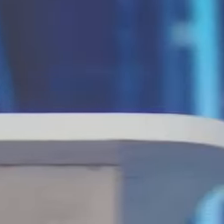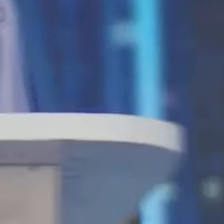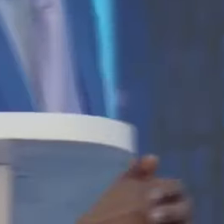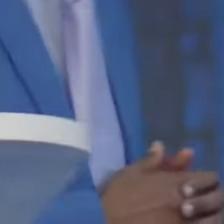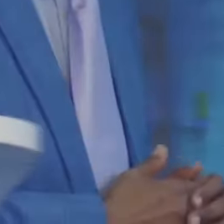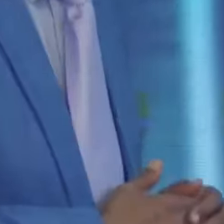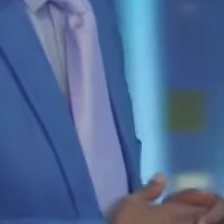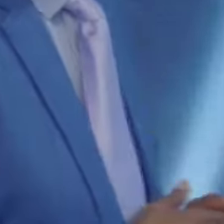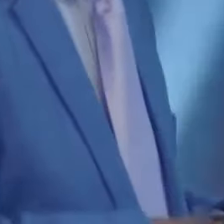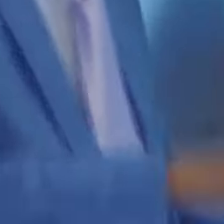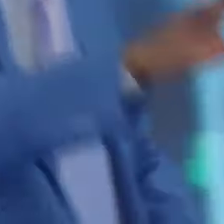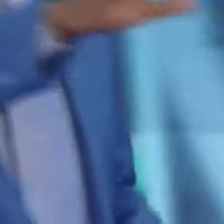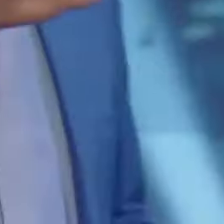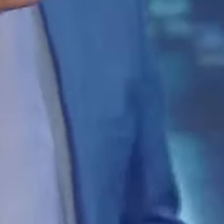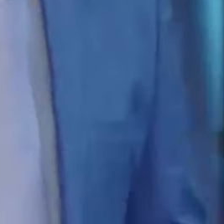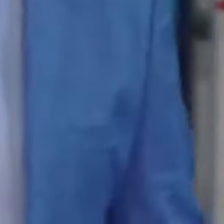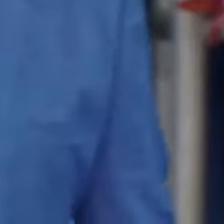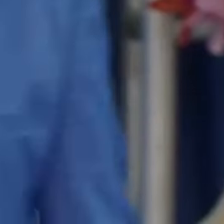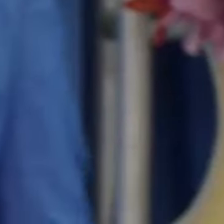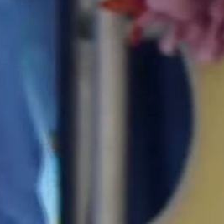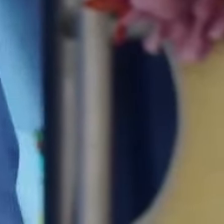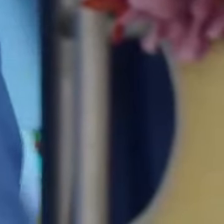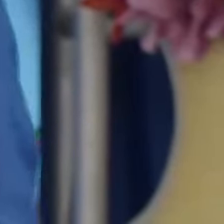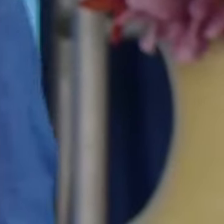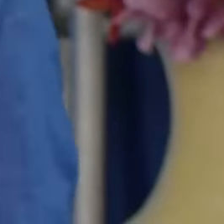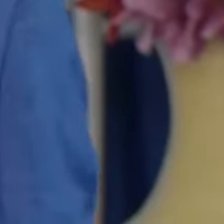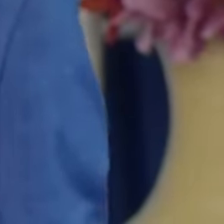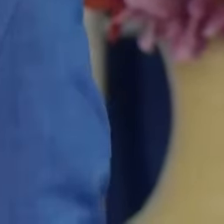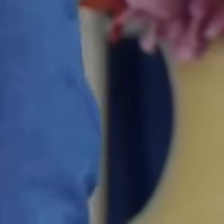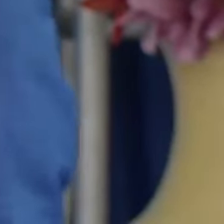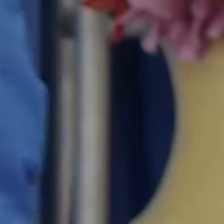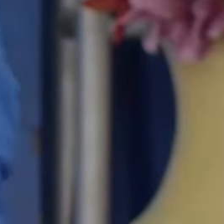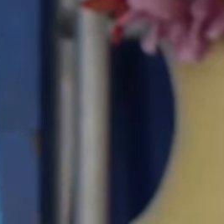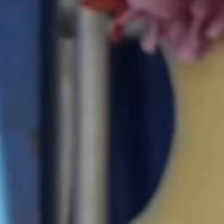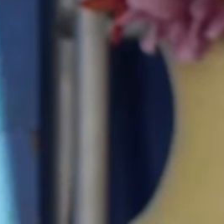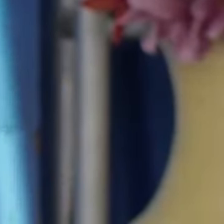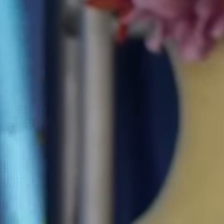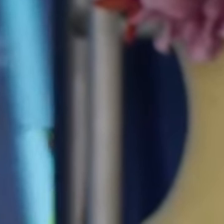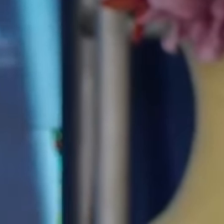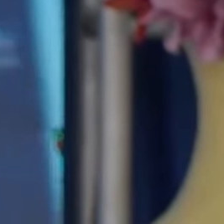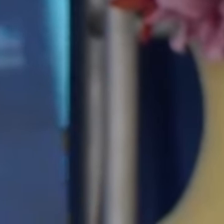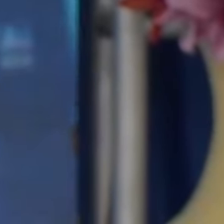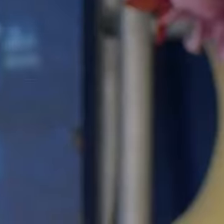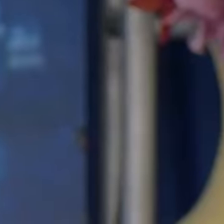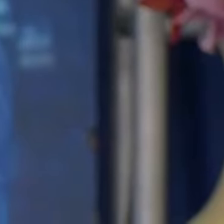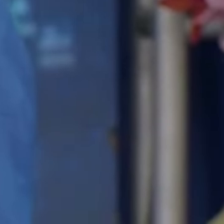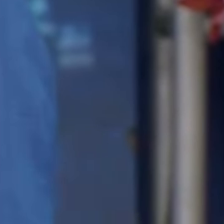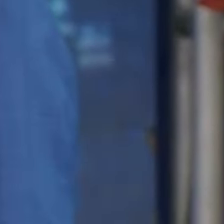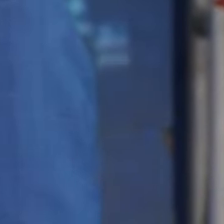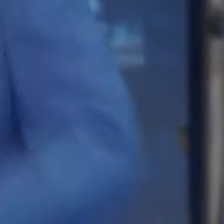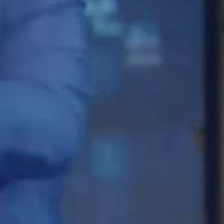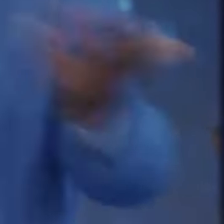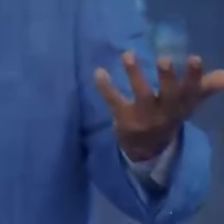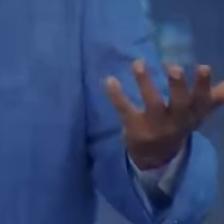of experience. There are areas you have failed in the past. All that is deposited in the